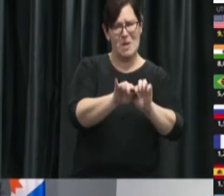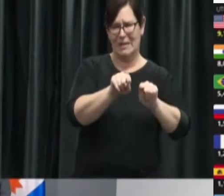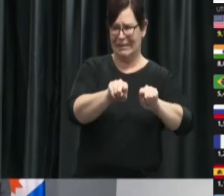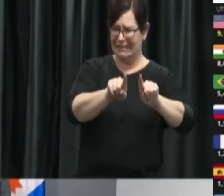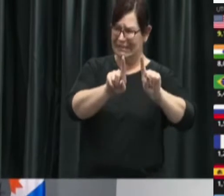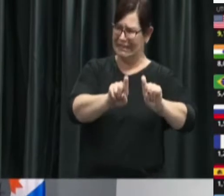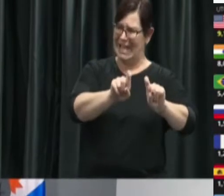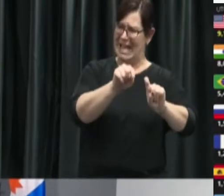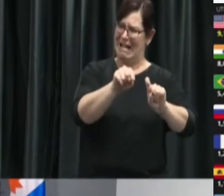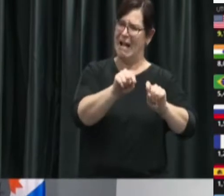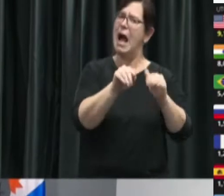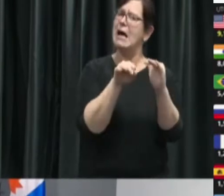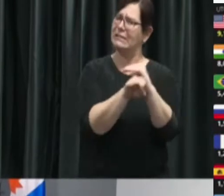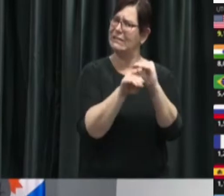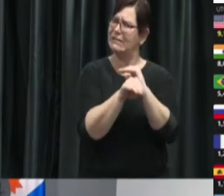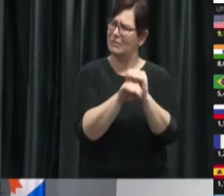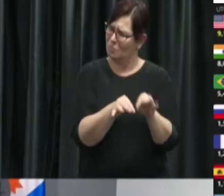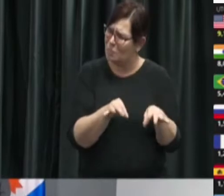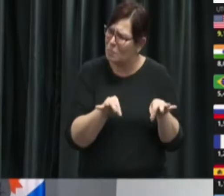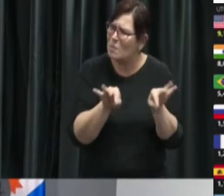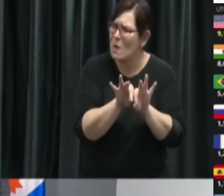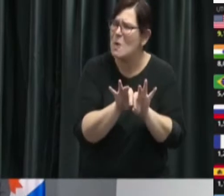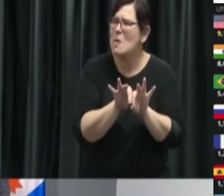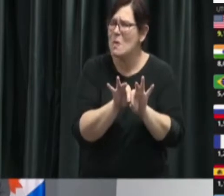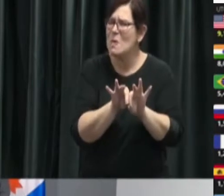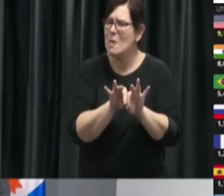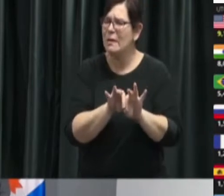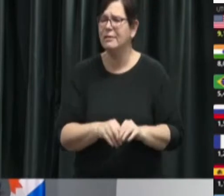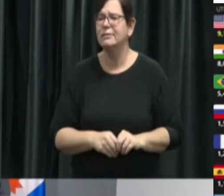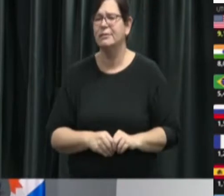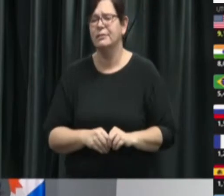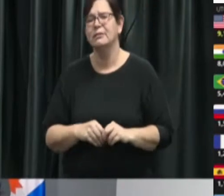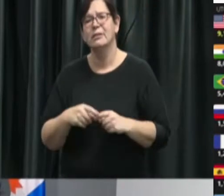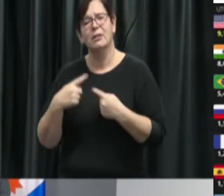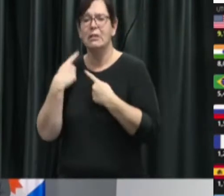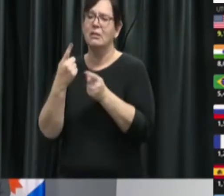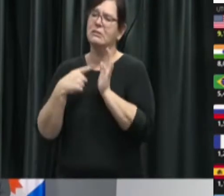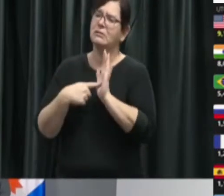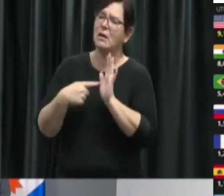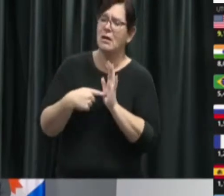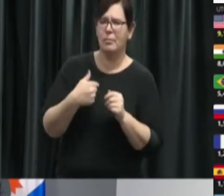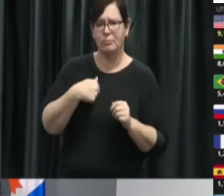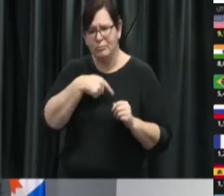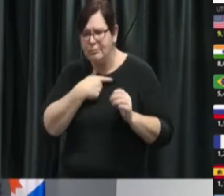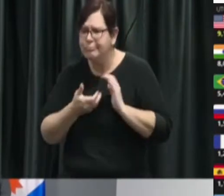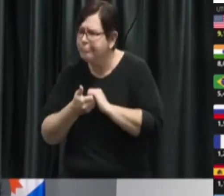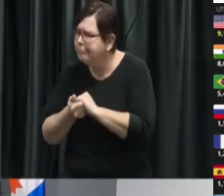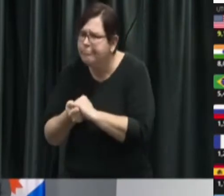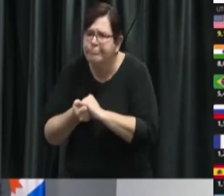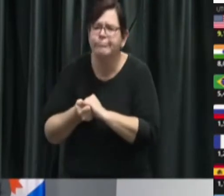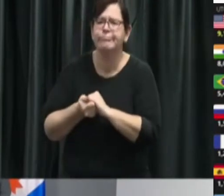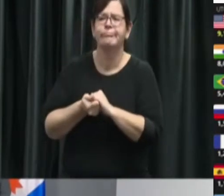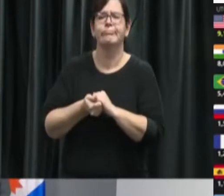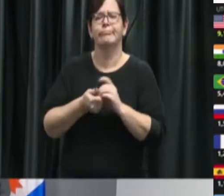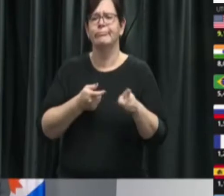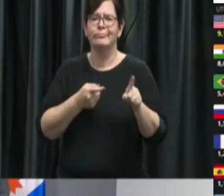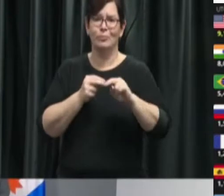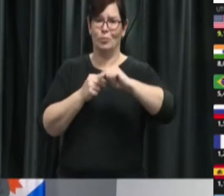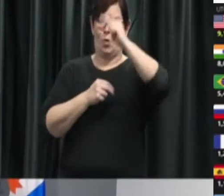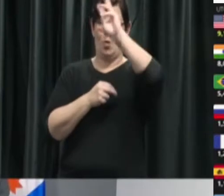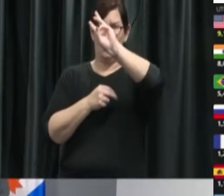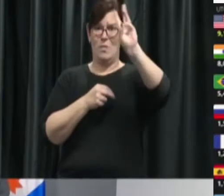positive difference. So these are examples of the cooperation underway to help people right now in that part of the city, working as between those responsible